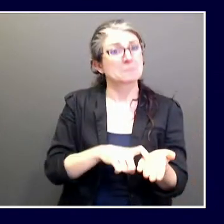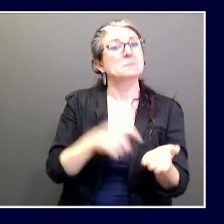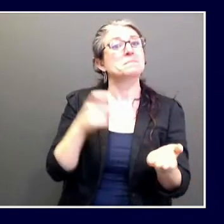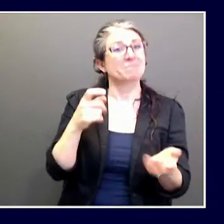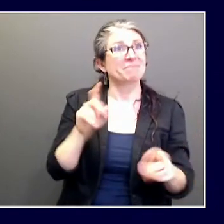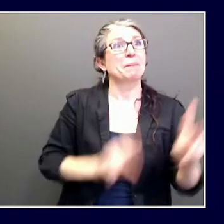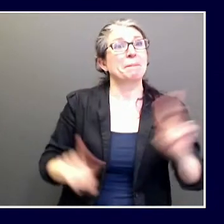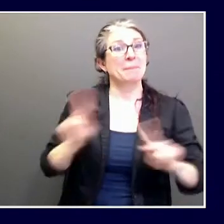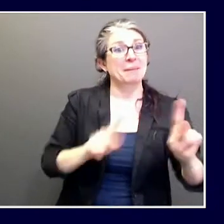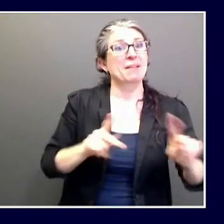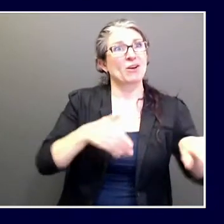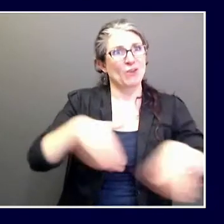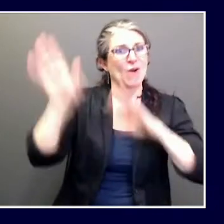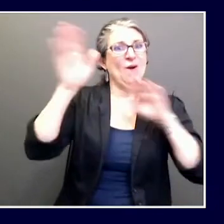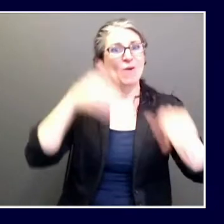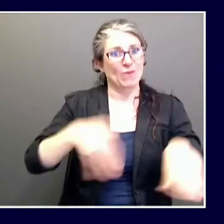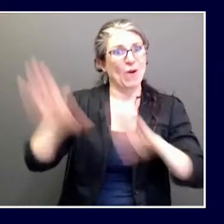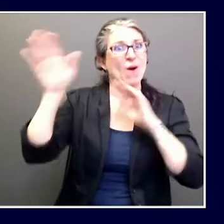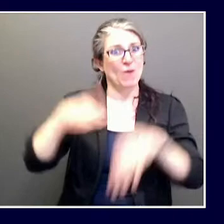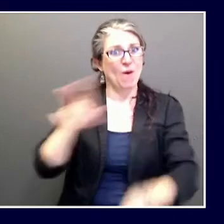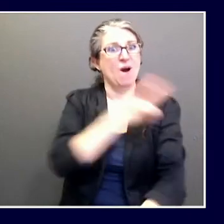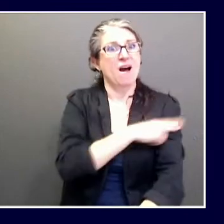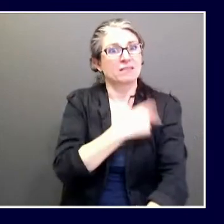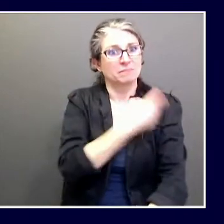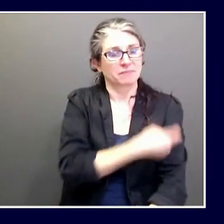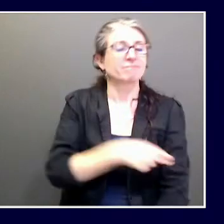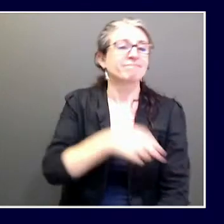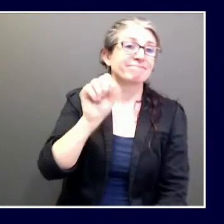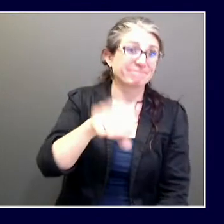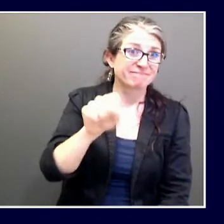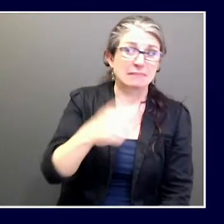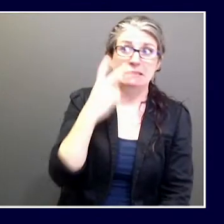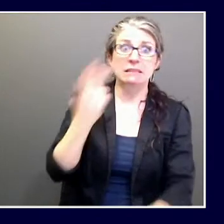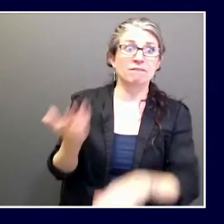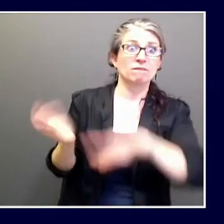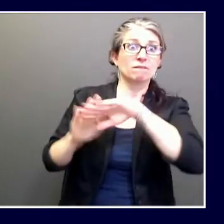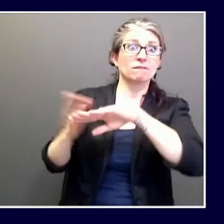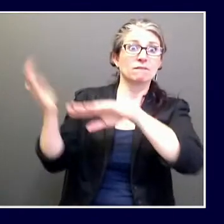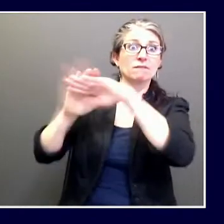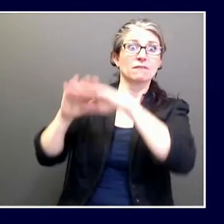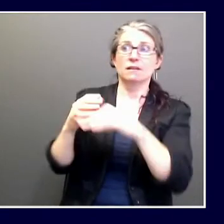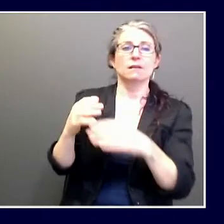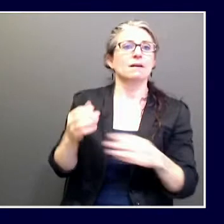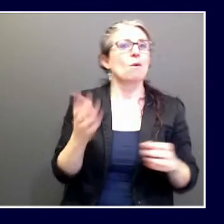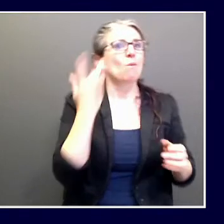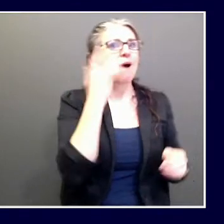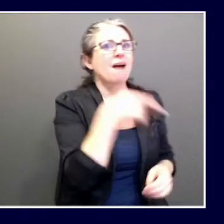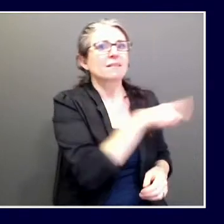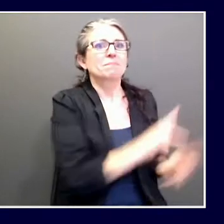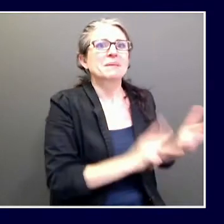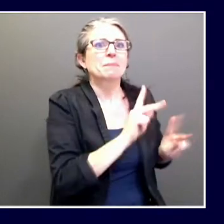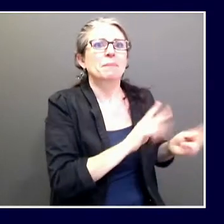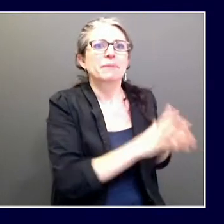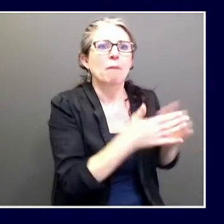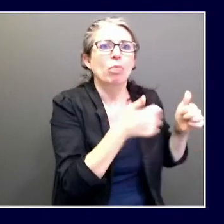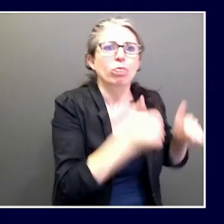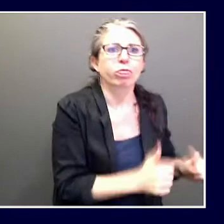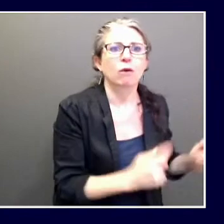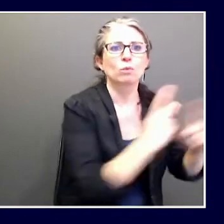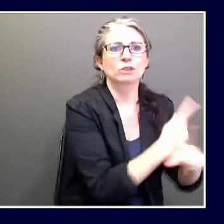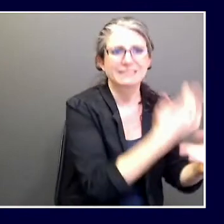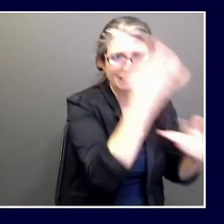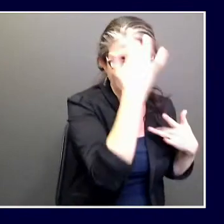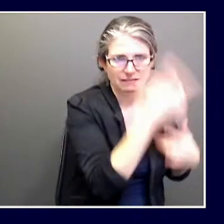of the contagiousness. The final area of inquiry that I wanted to touch upon is therapeutics. Will